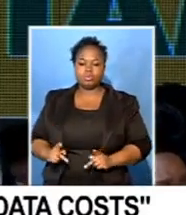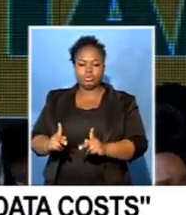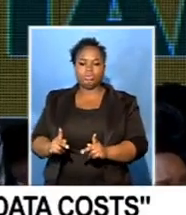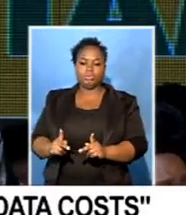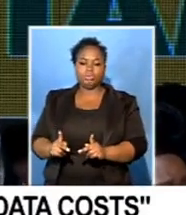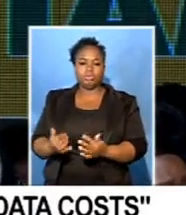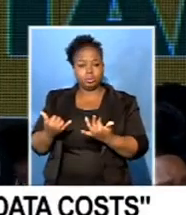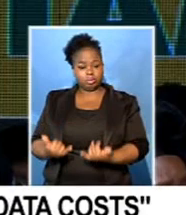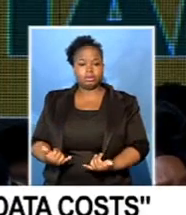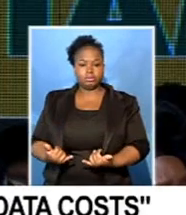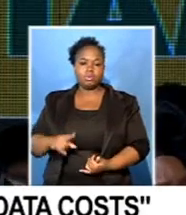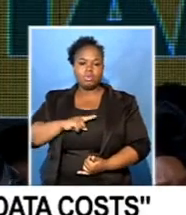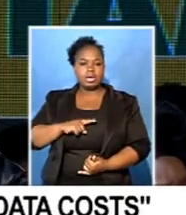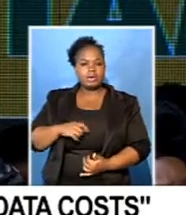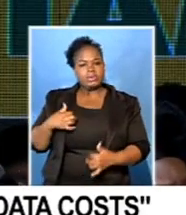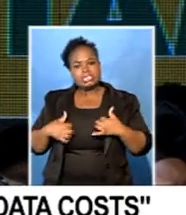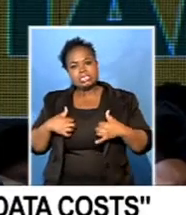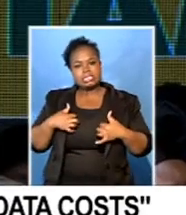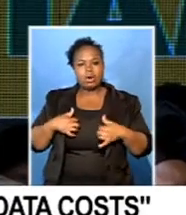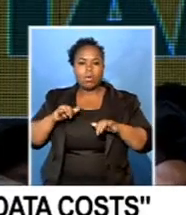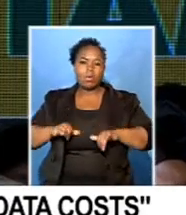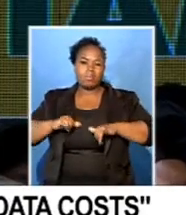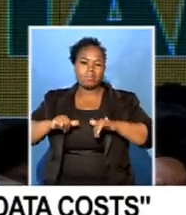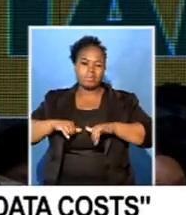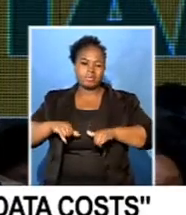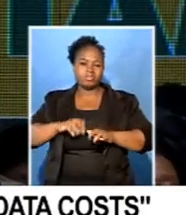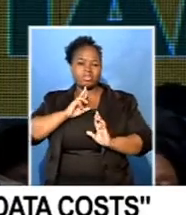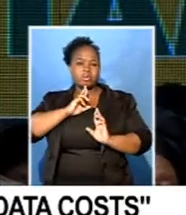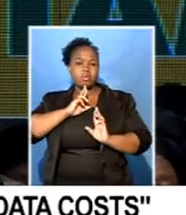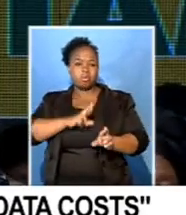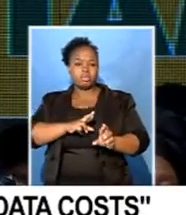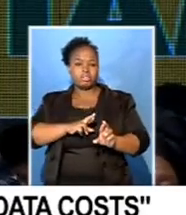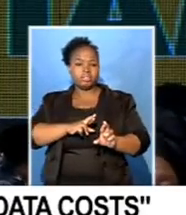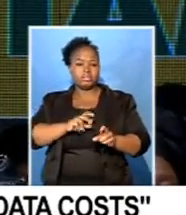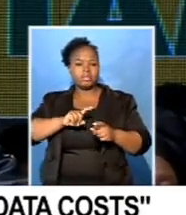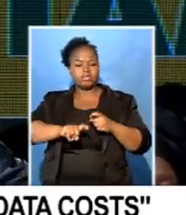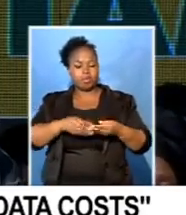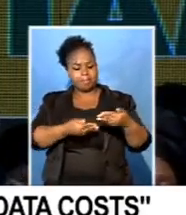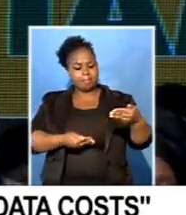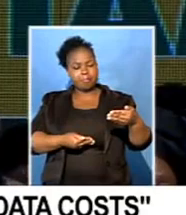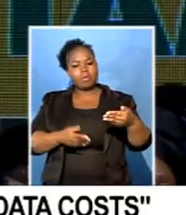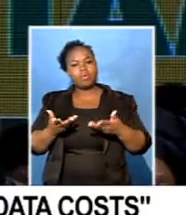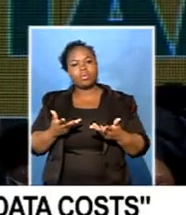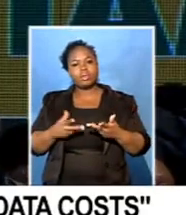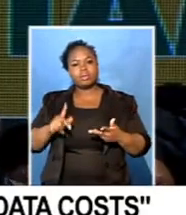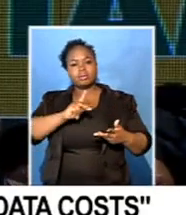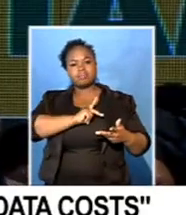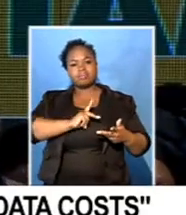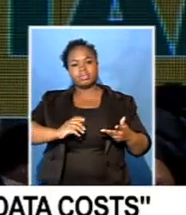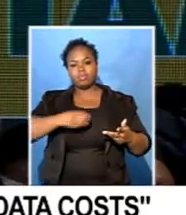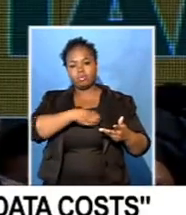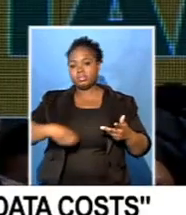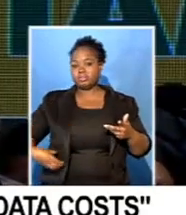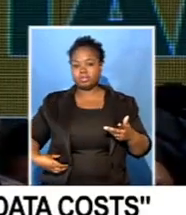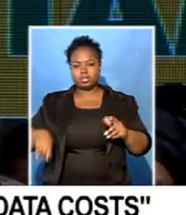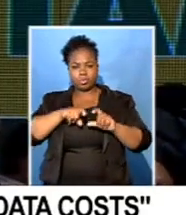we eagerly await the report of the Presidential Commission into the